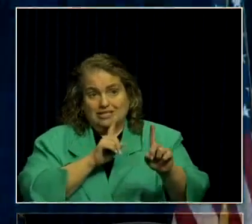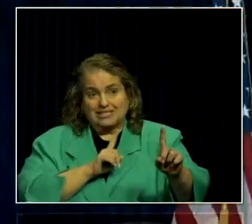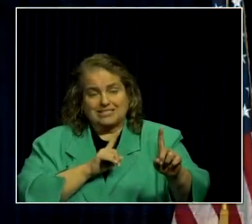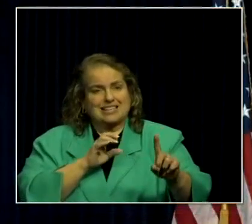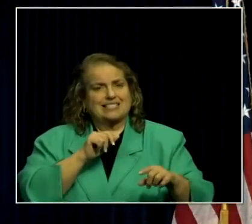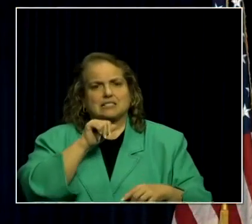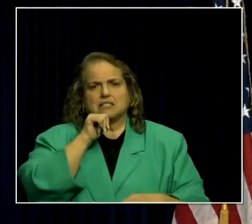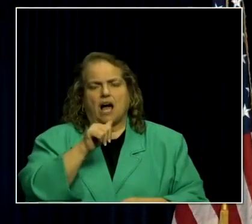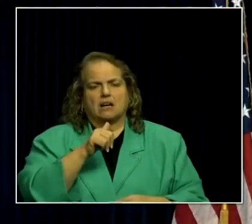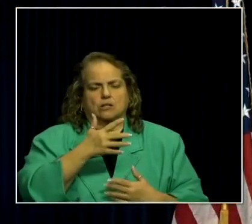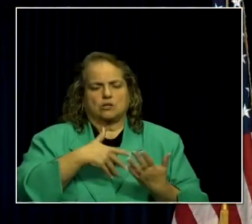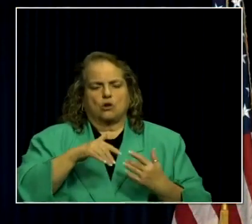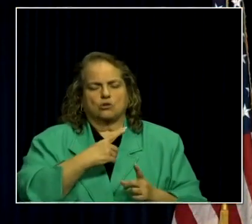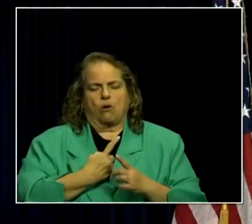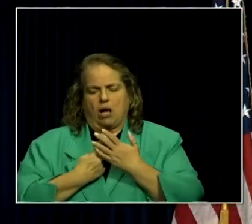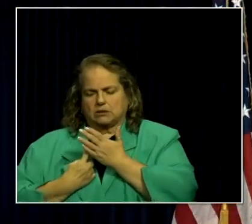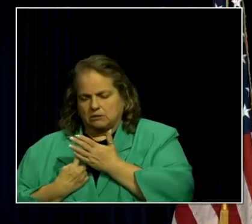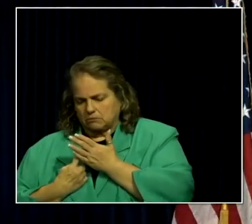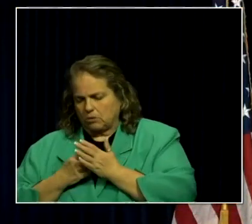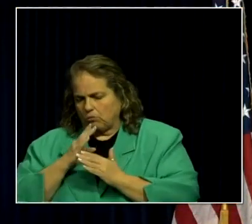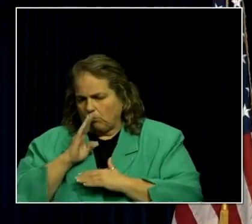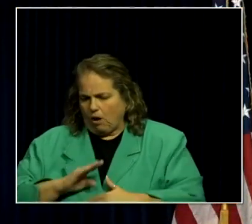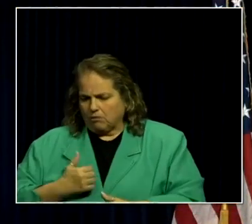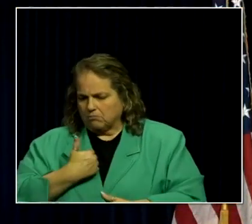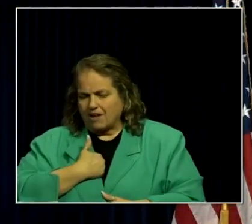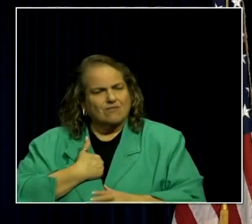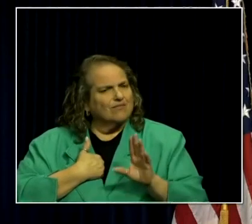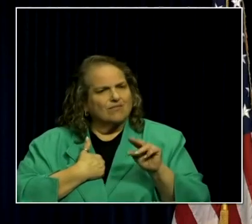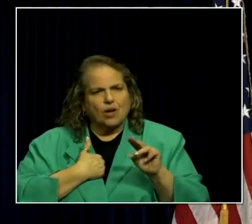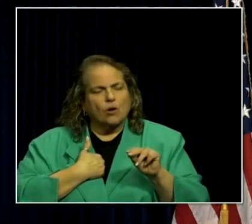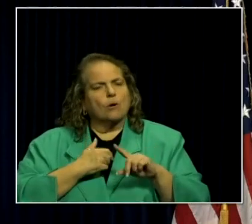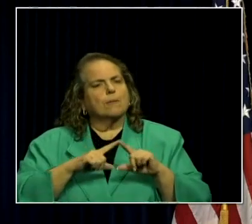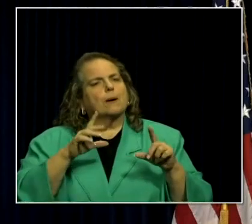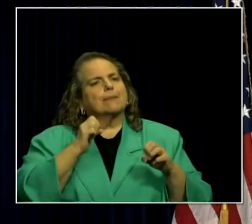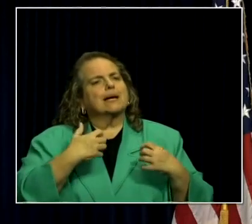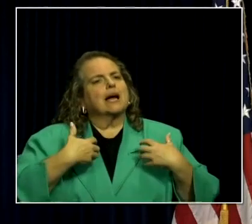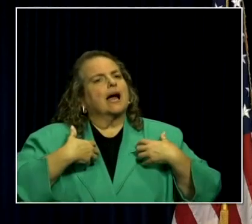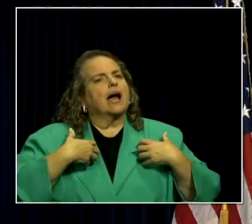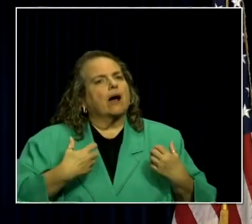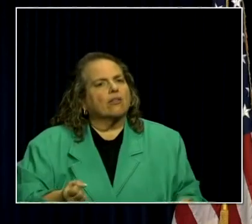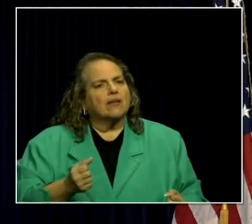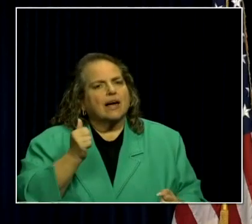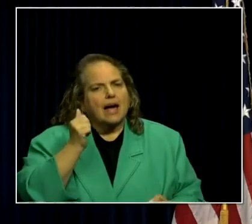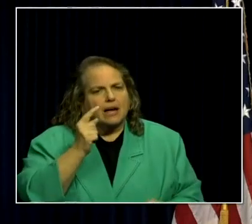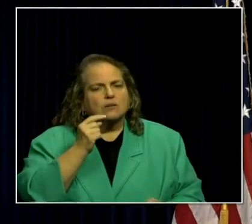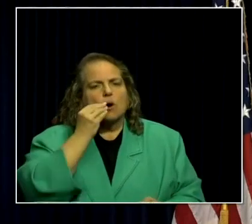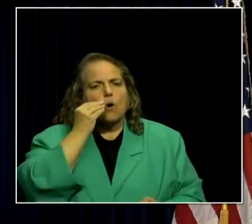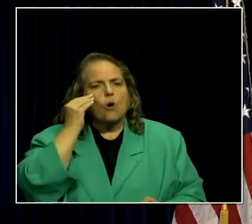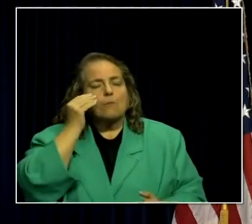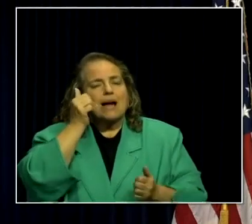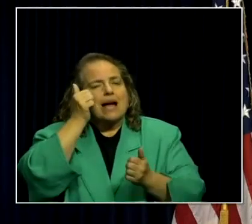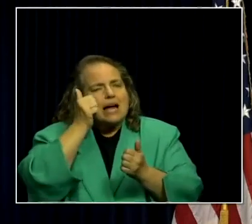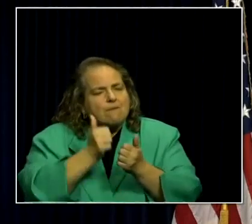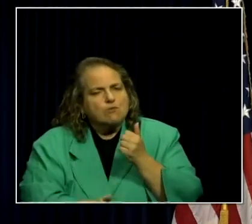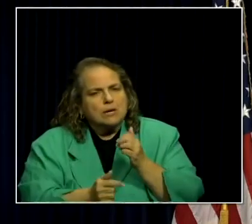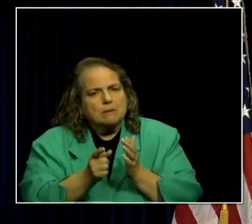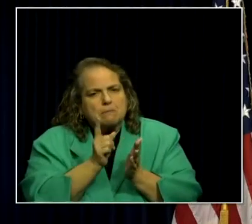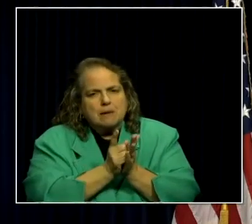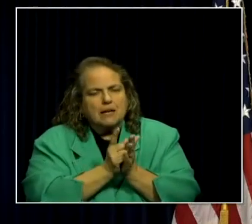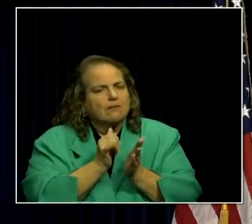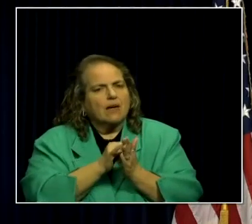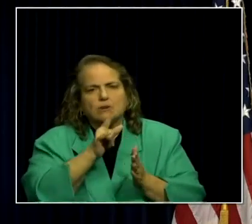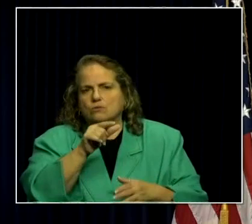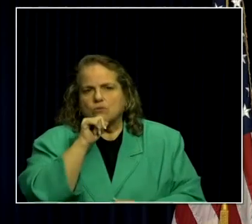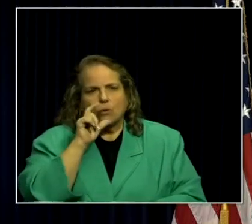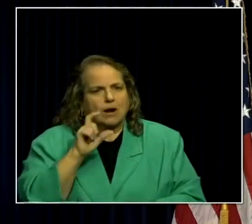social isolation, but we need you to be healthy at home every minute that you don't have to be. And